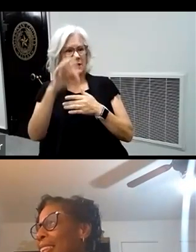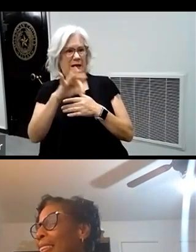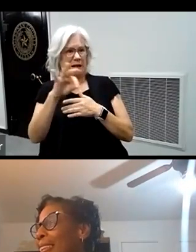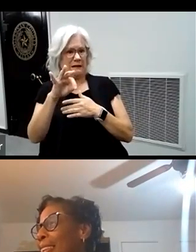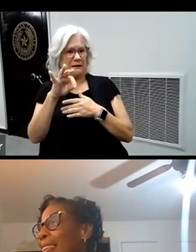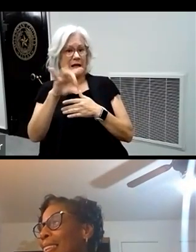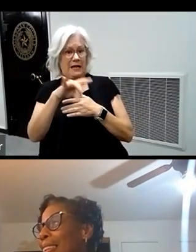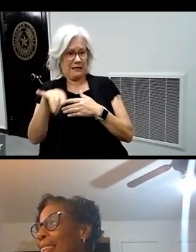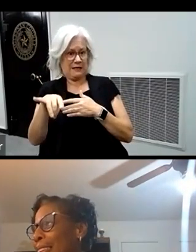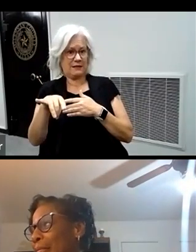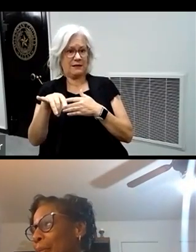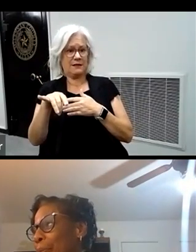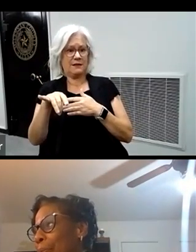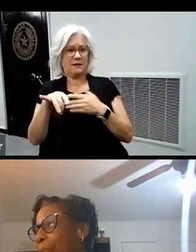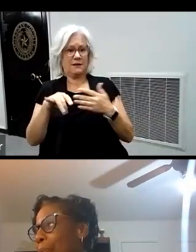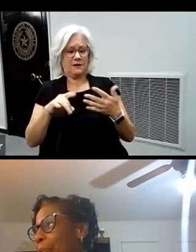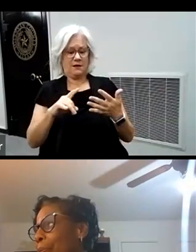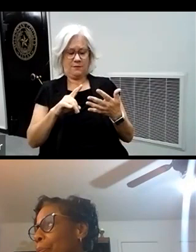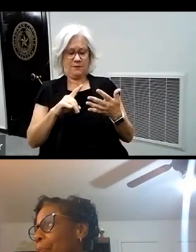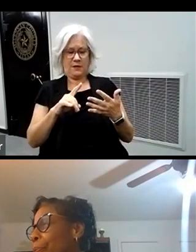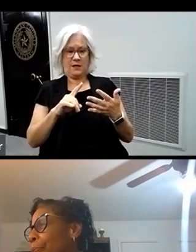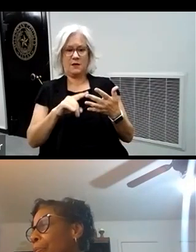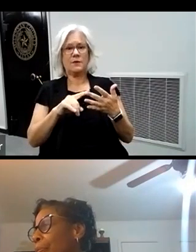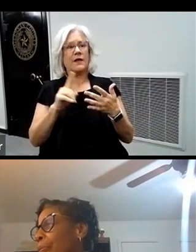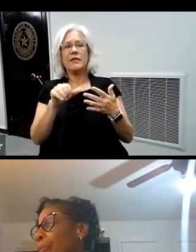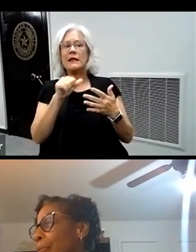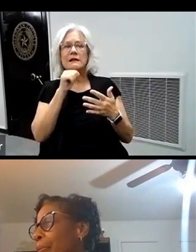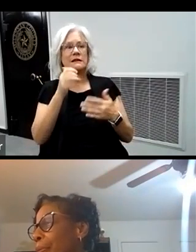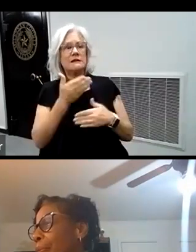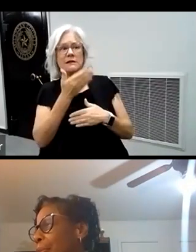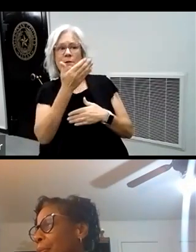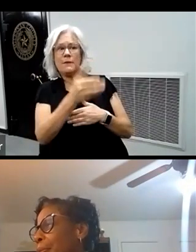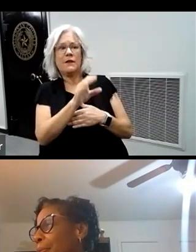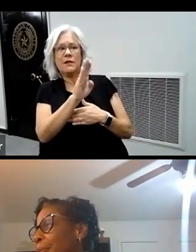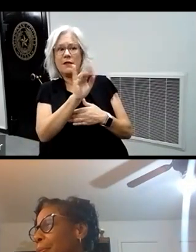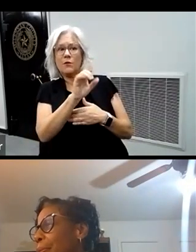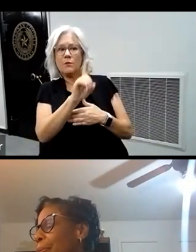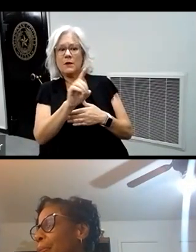$562,193.88. But I make a note, they did not submit their bid bond.